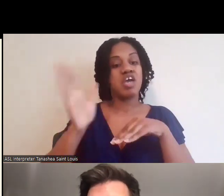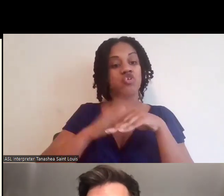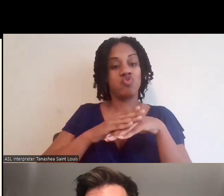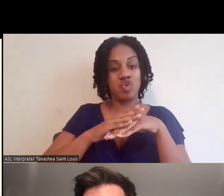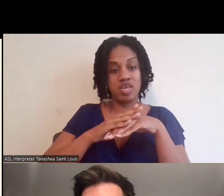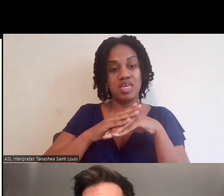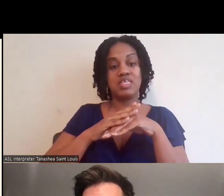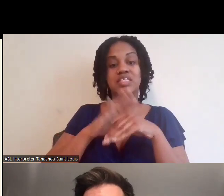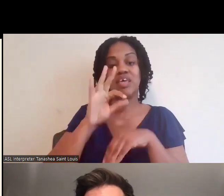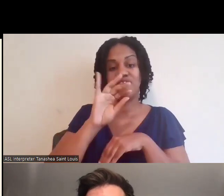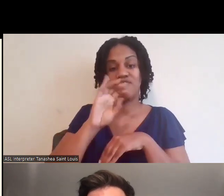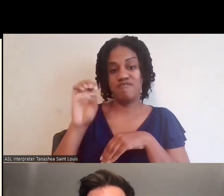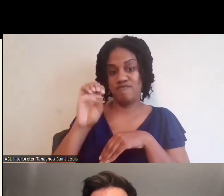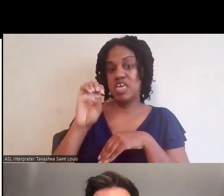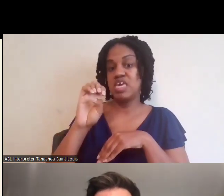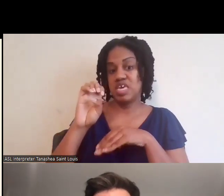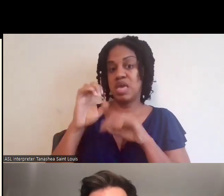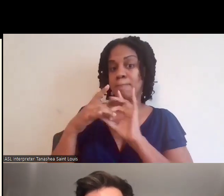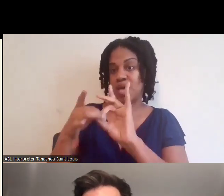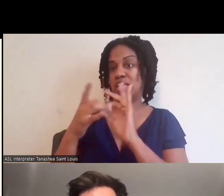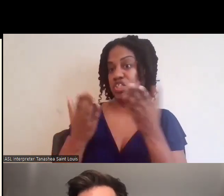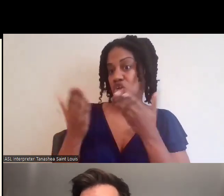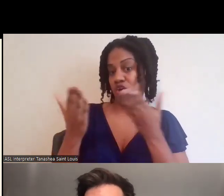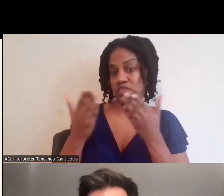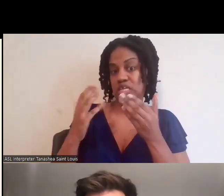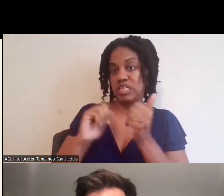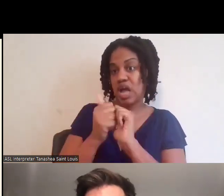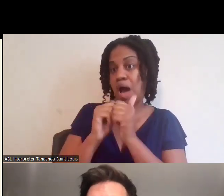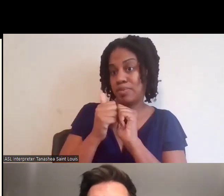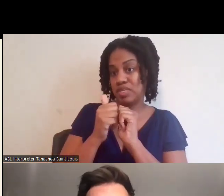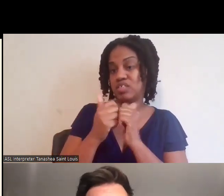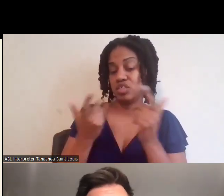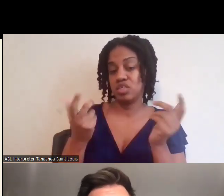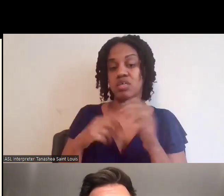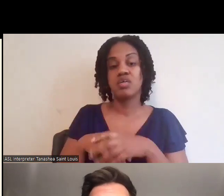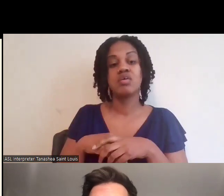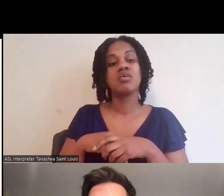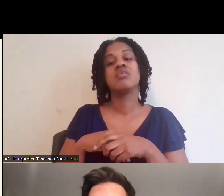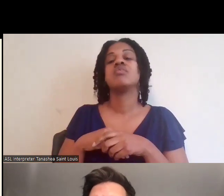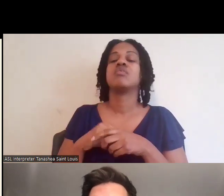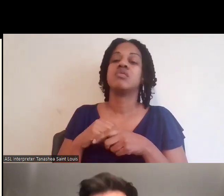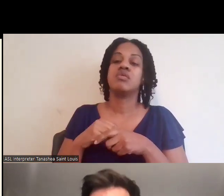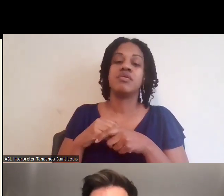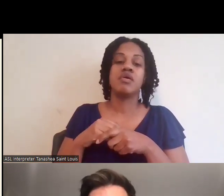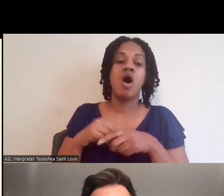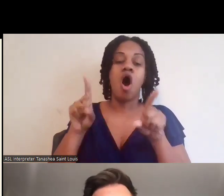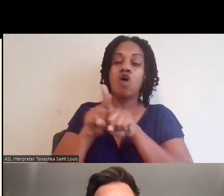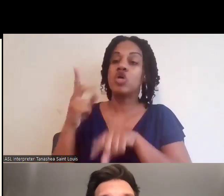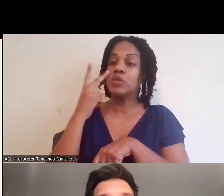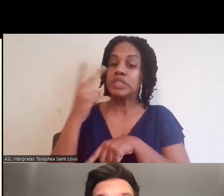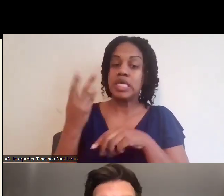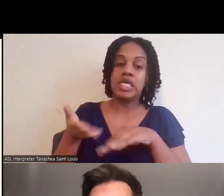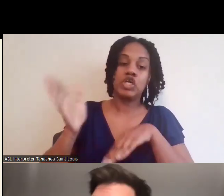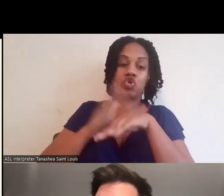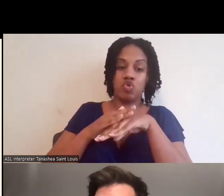and competition in this sort of space of social services and community-based services. And we're also seeing increases